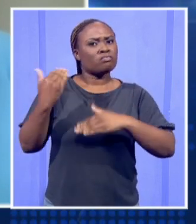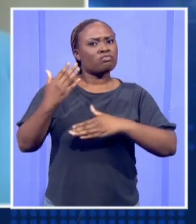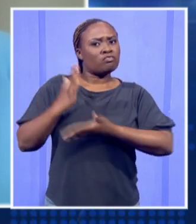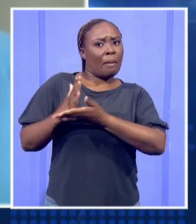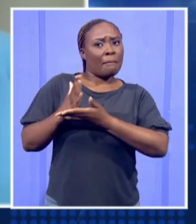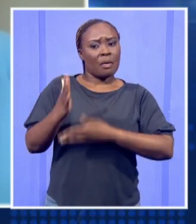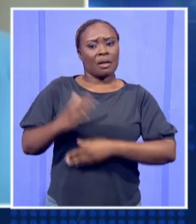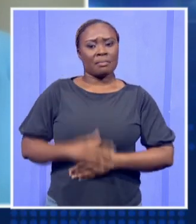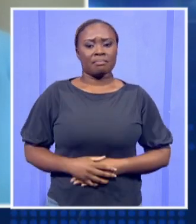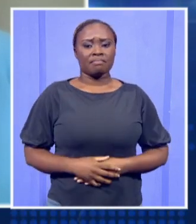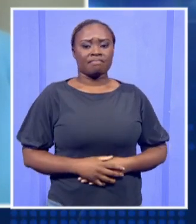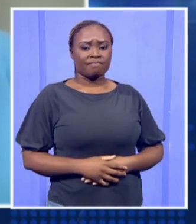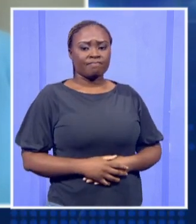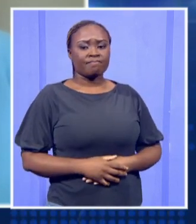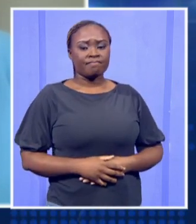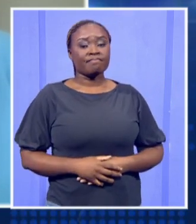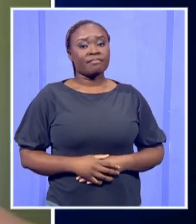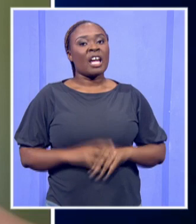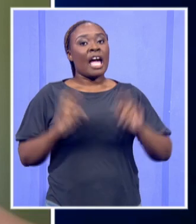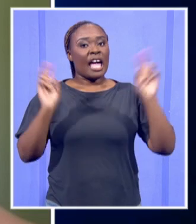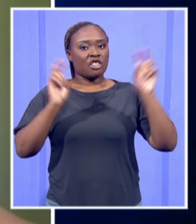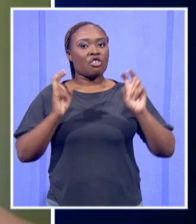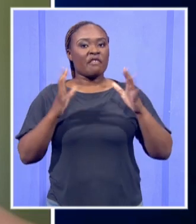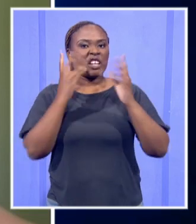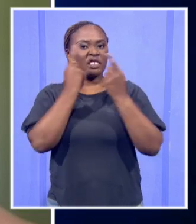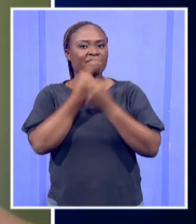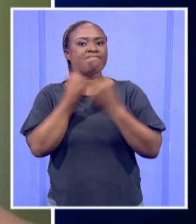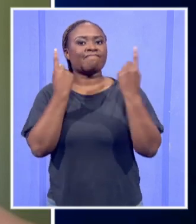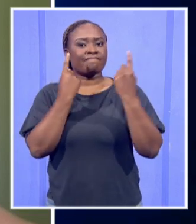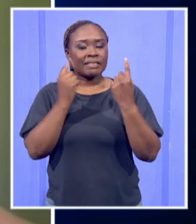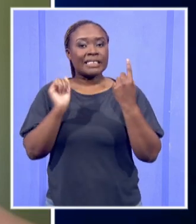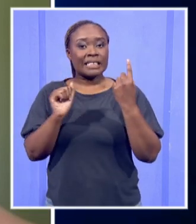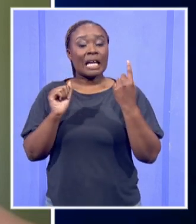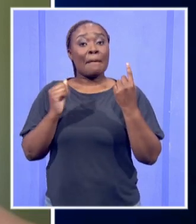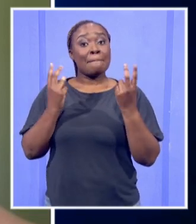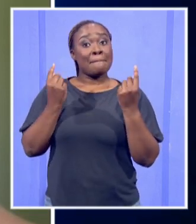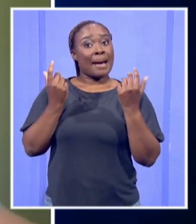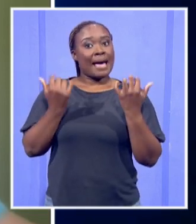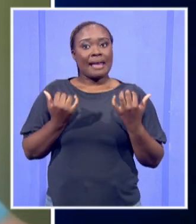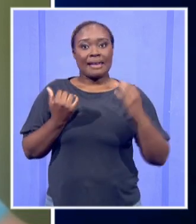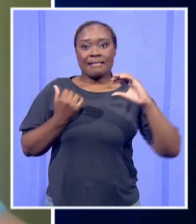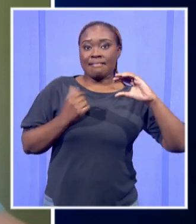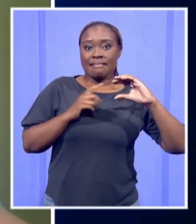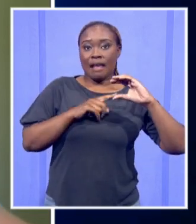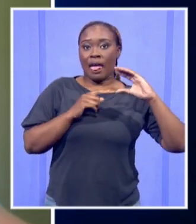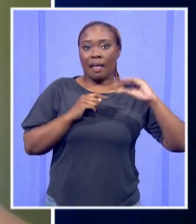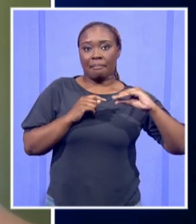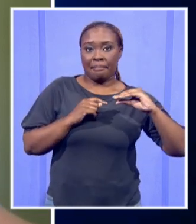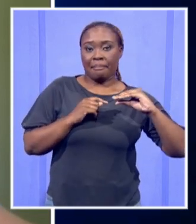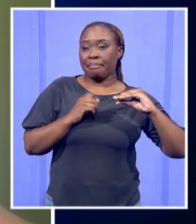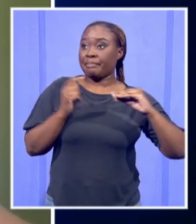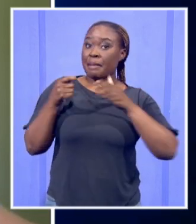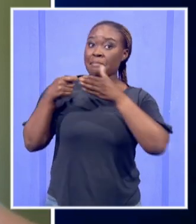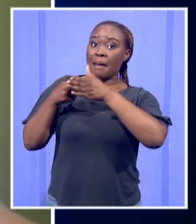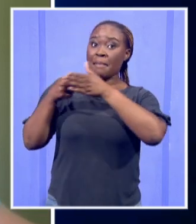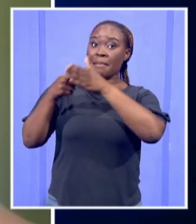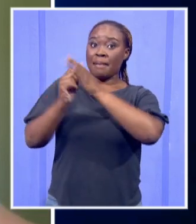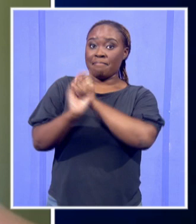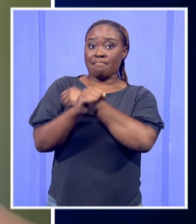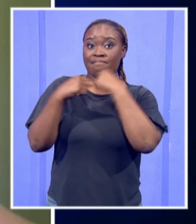Yeah, so Eskom have indicated formally that they have run out of money to buy diesel. They have overspent their budget for the year by 2